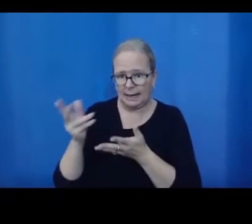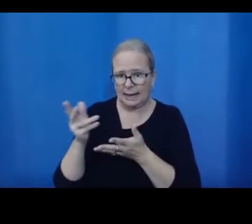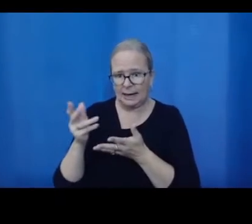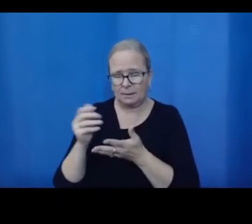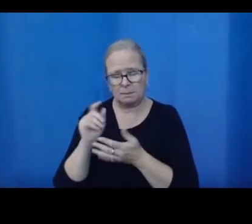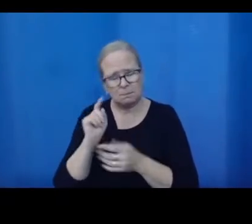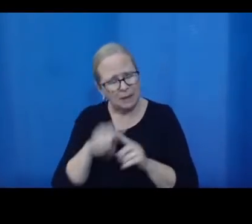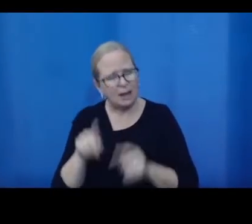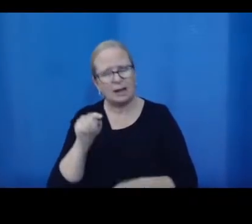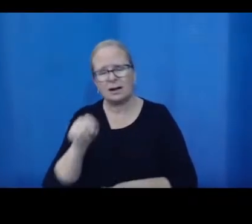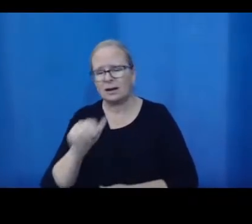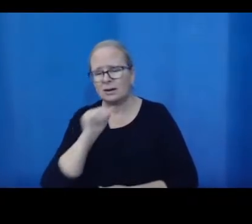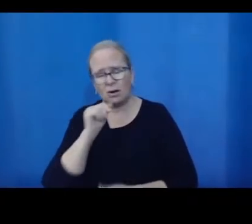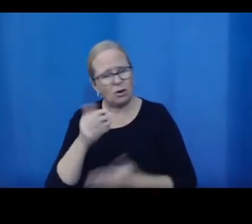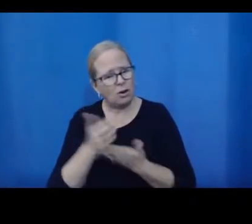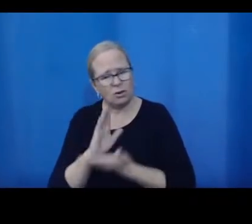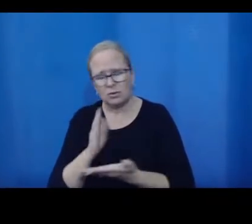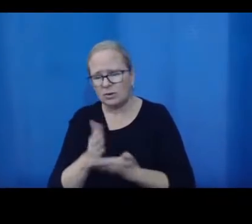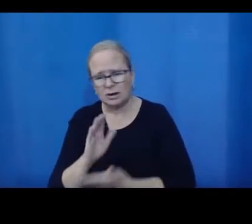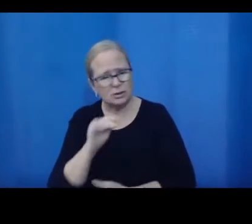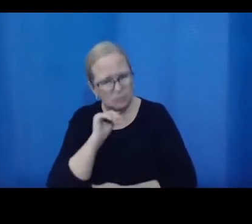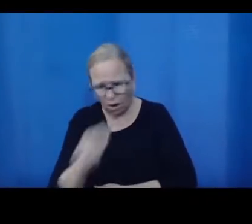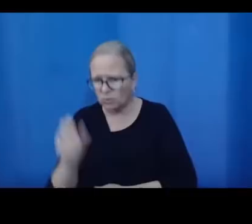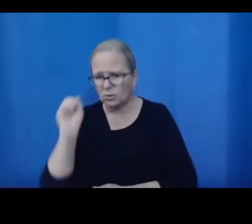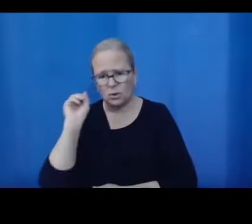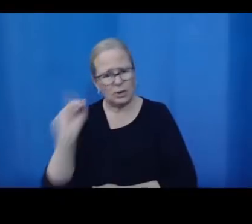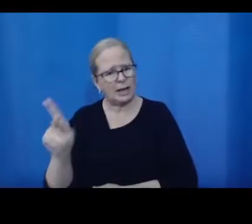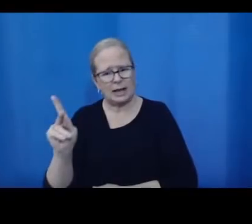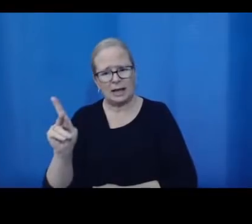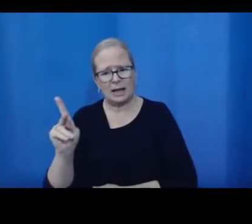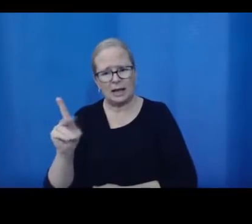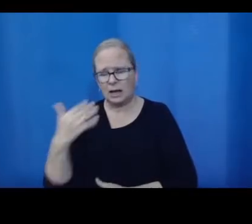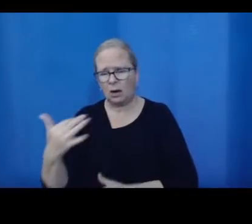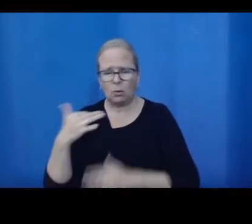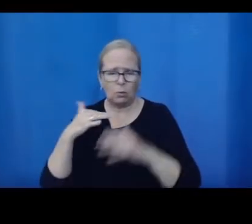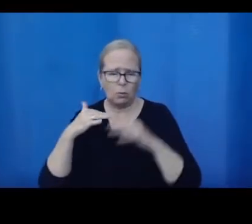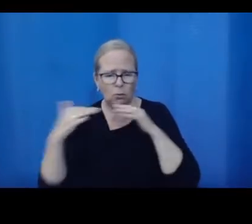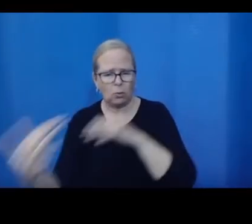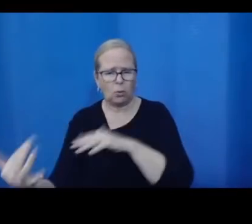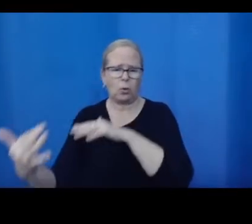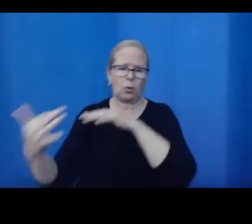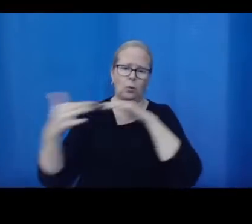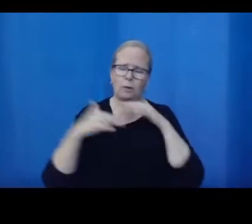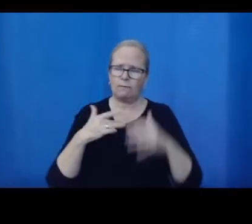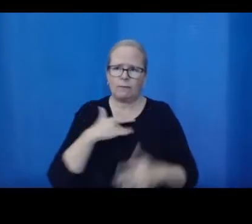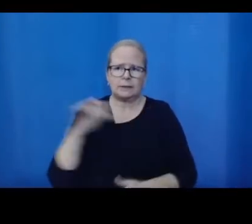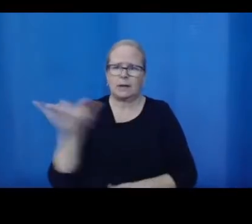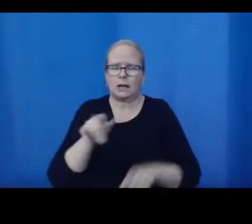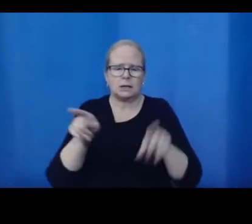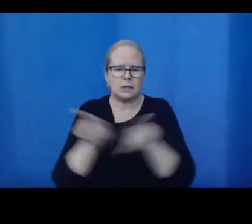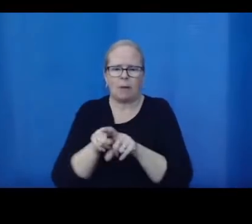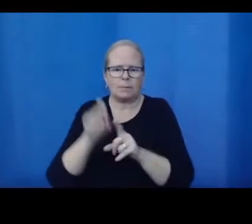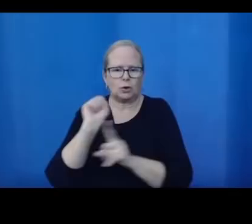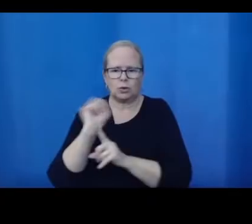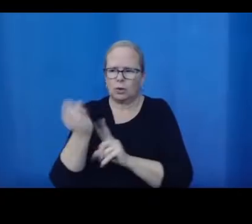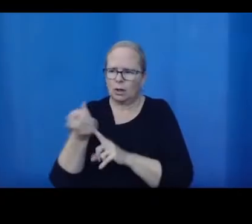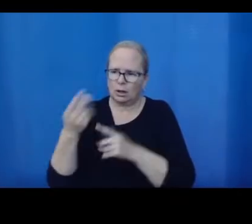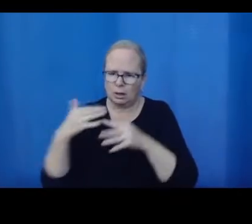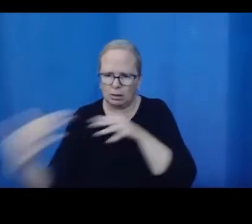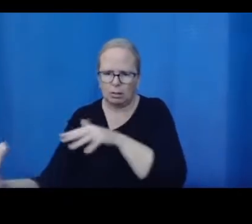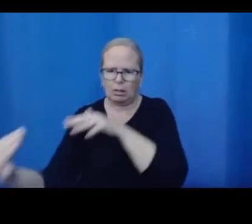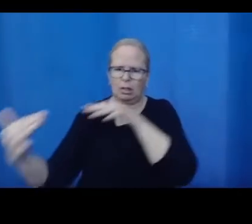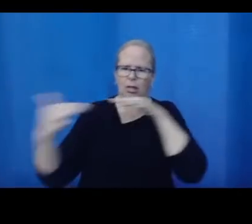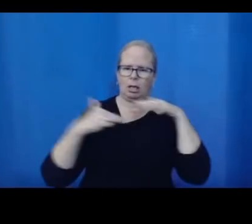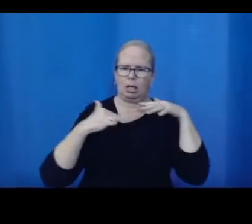wartime situation, the way that some care may have to be rationed, that there's not enough people to take